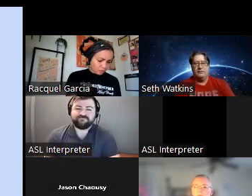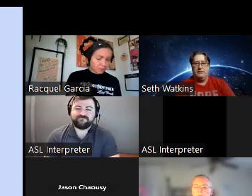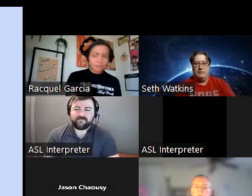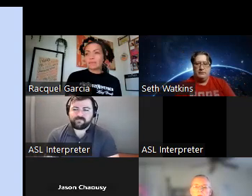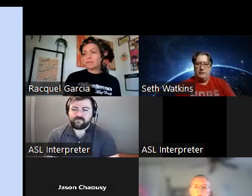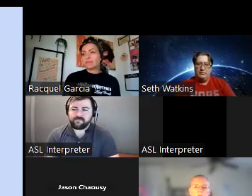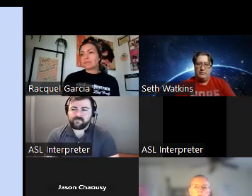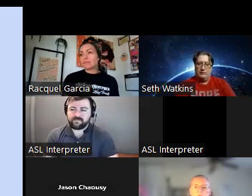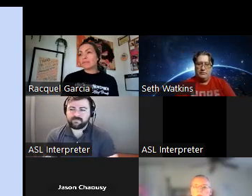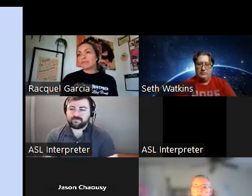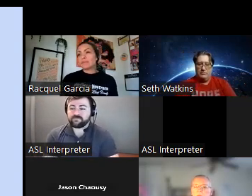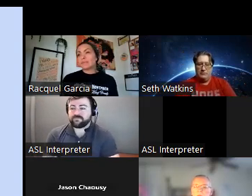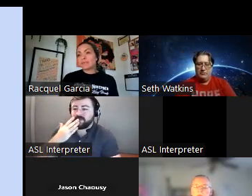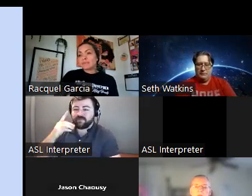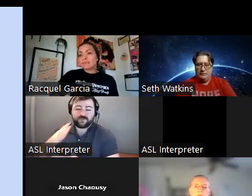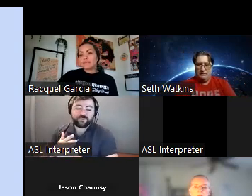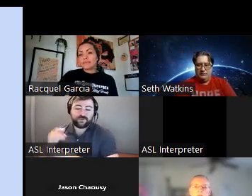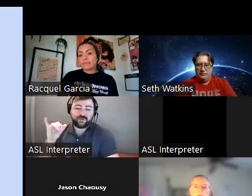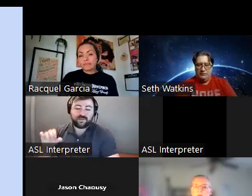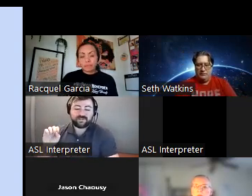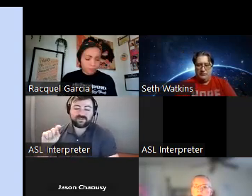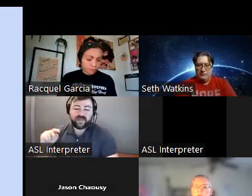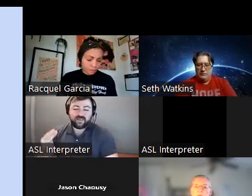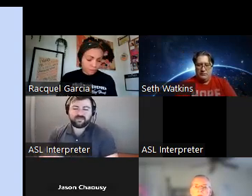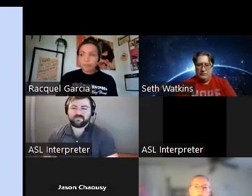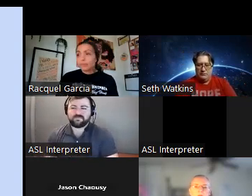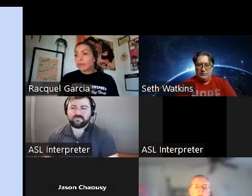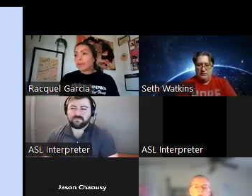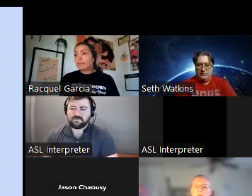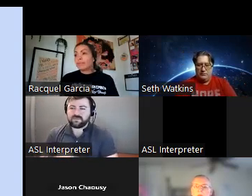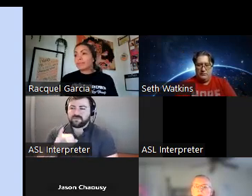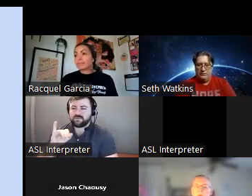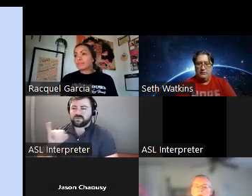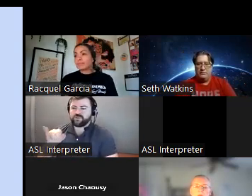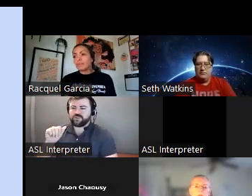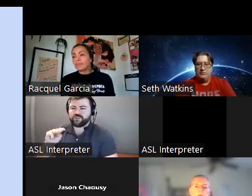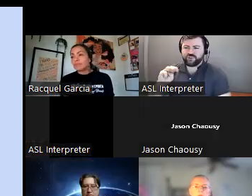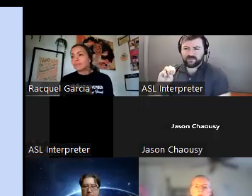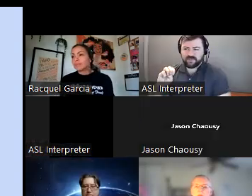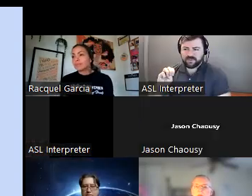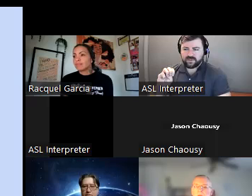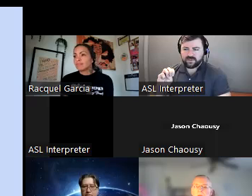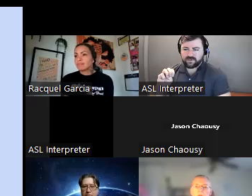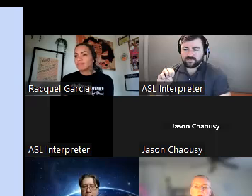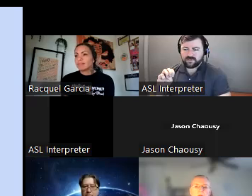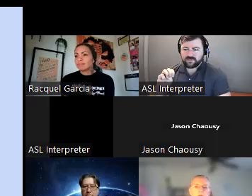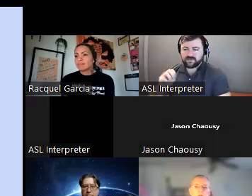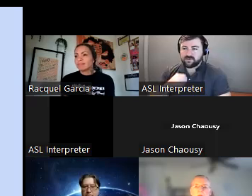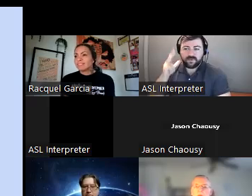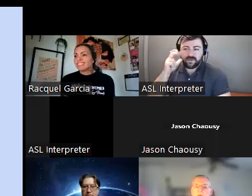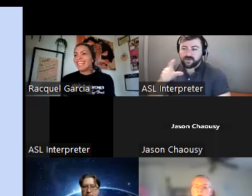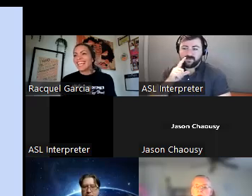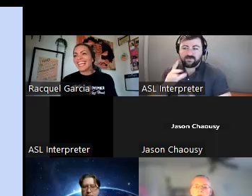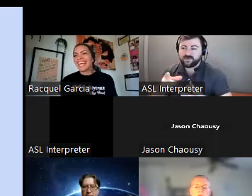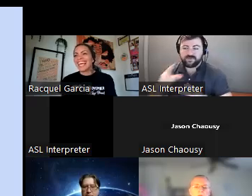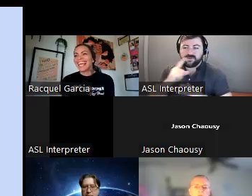Thank you for sharing that, Seth. And Jamie Ulrich, I saw you had your hand up, and we don't hear much from you, so I'm going to